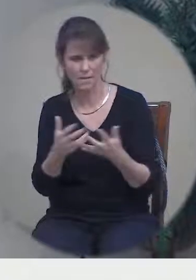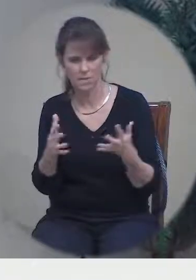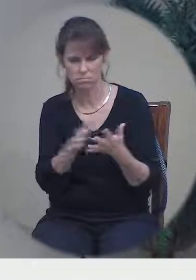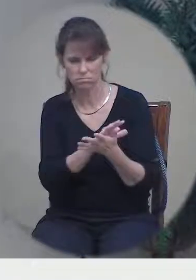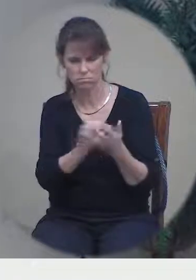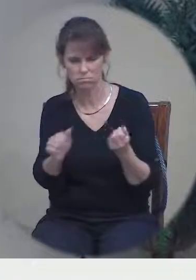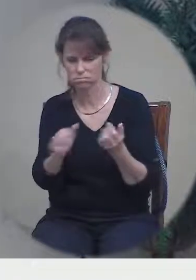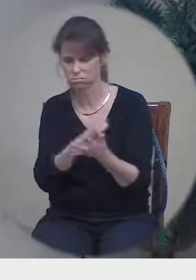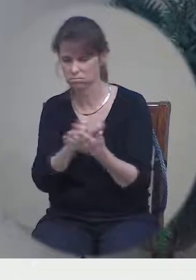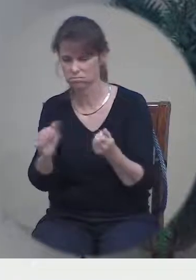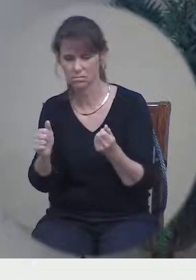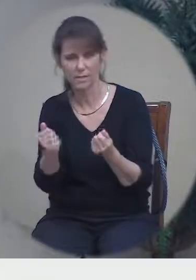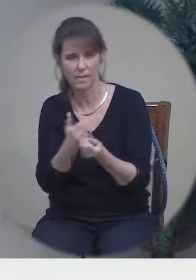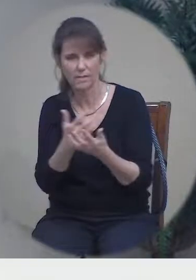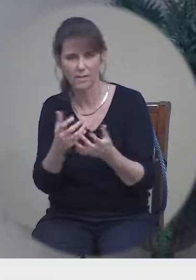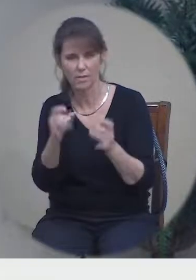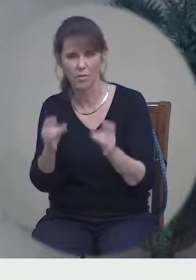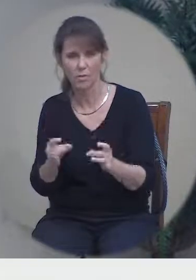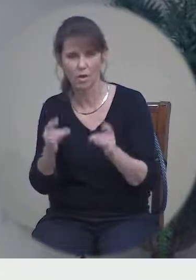blame God.